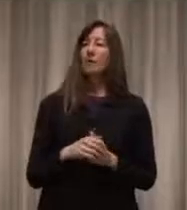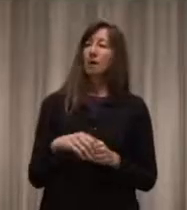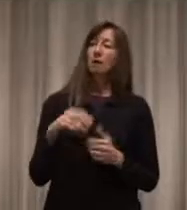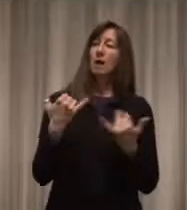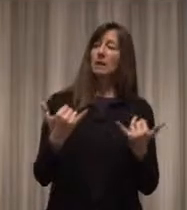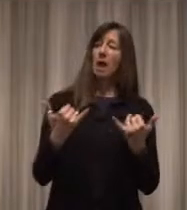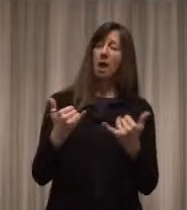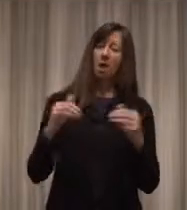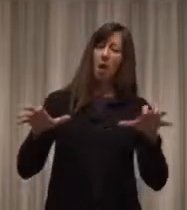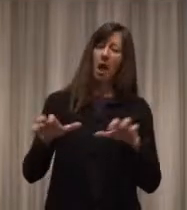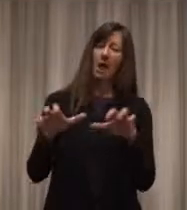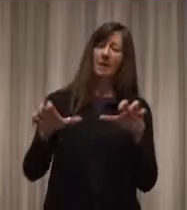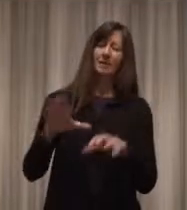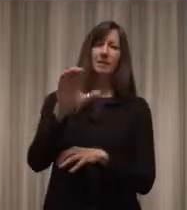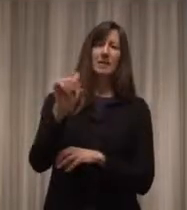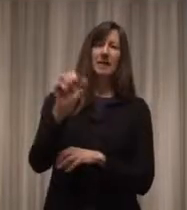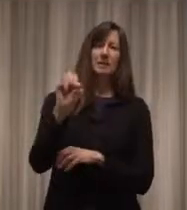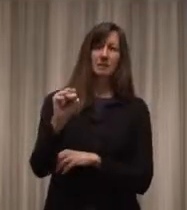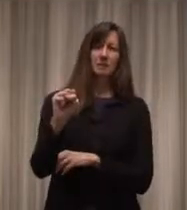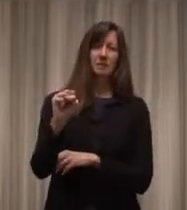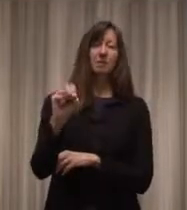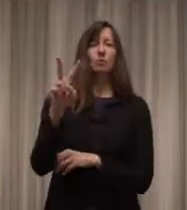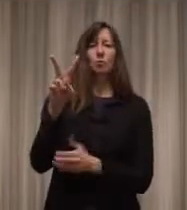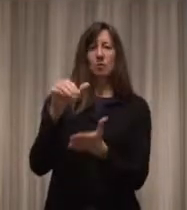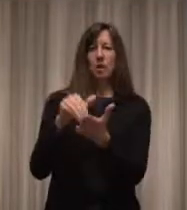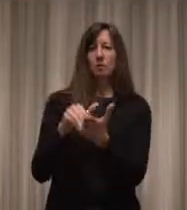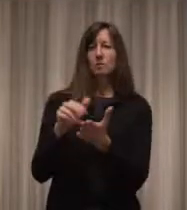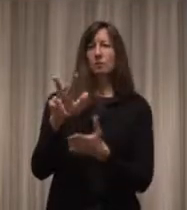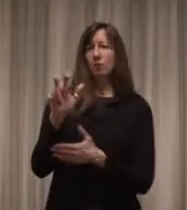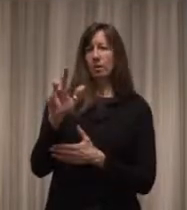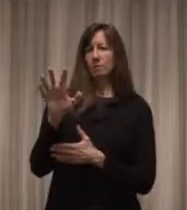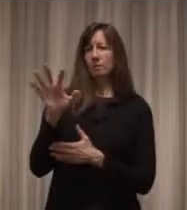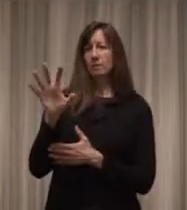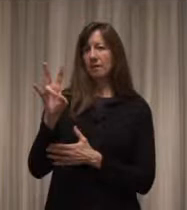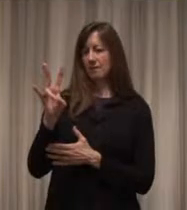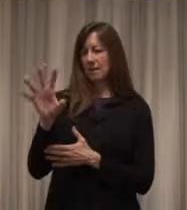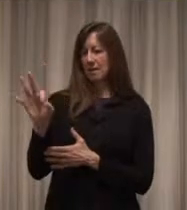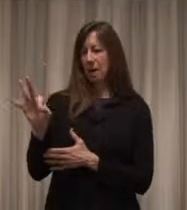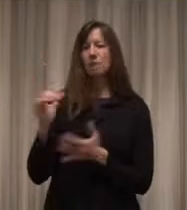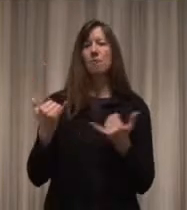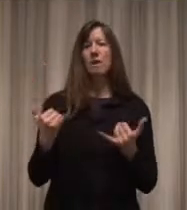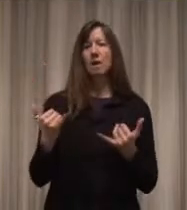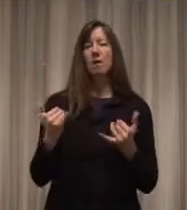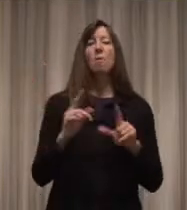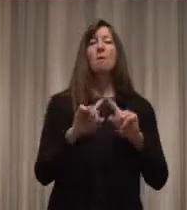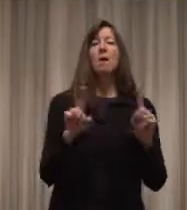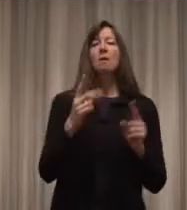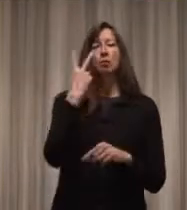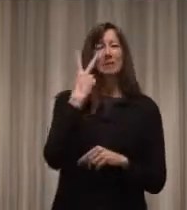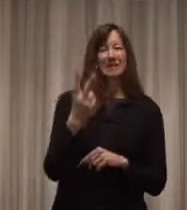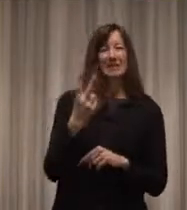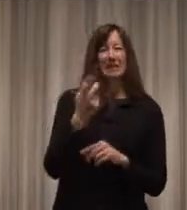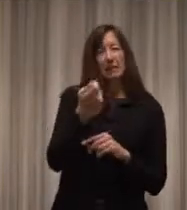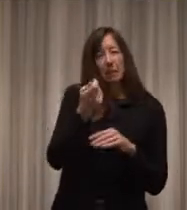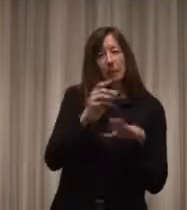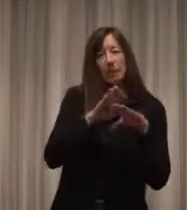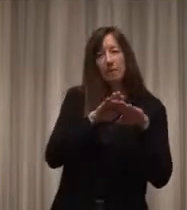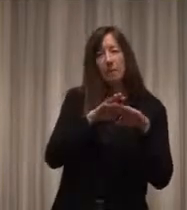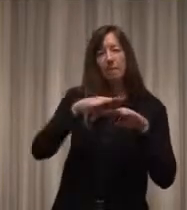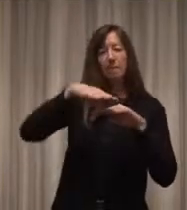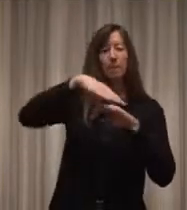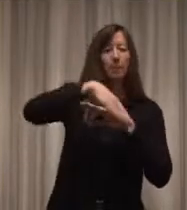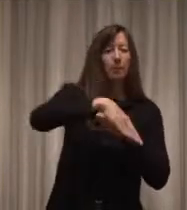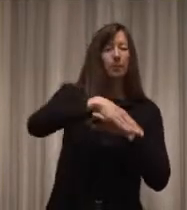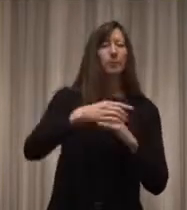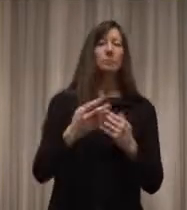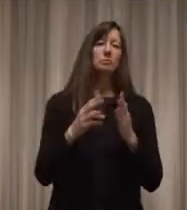but we are beginning, as you can see, again on the graph, to see a little bit of a dip there from the very high over